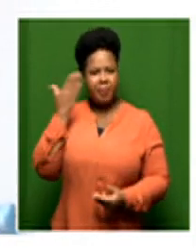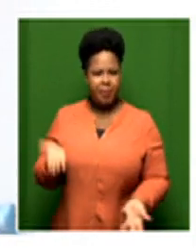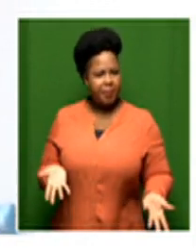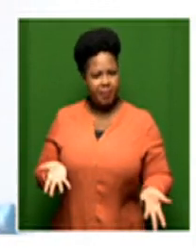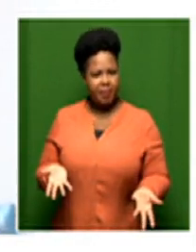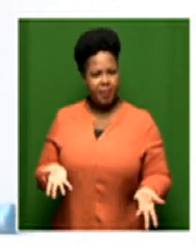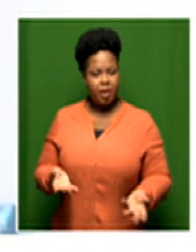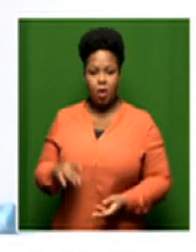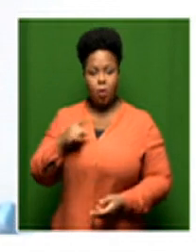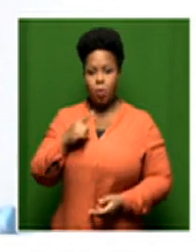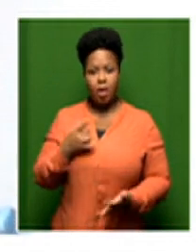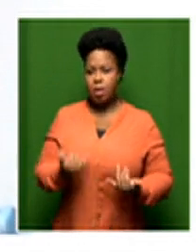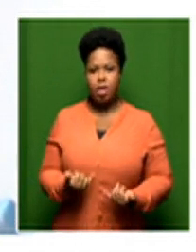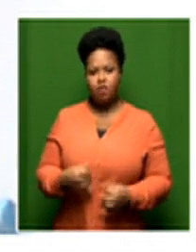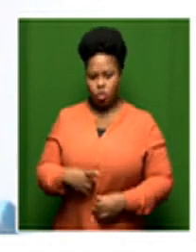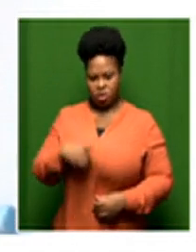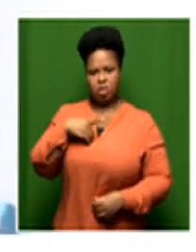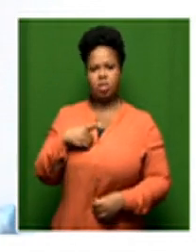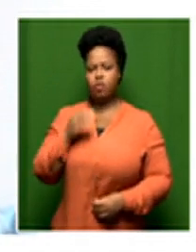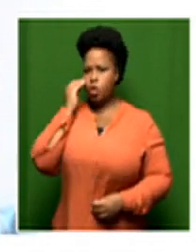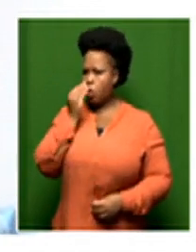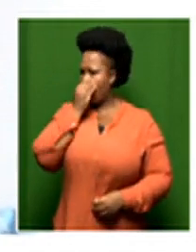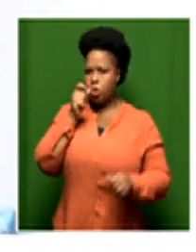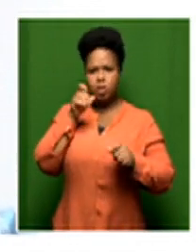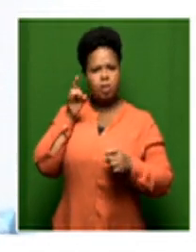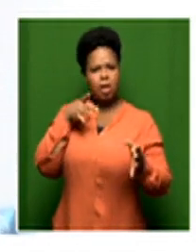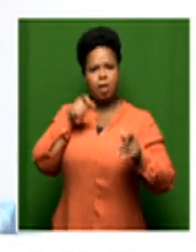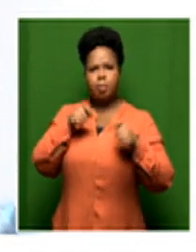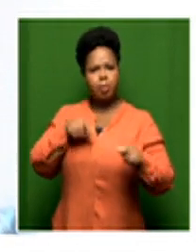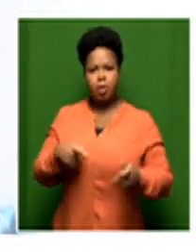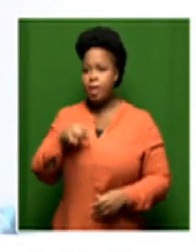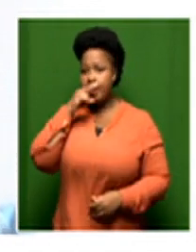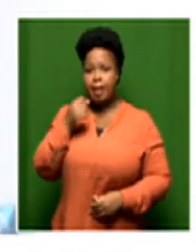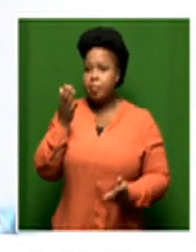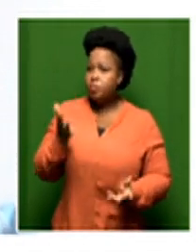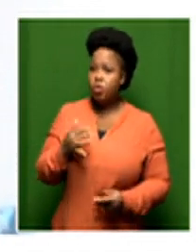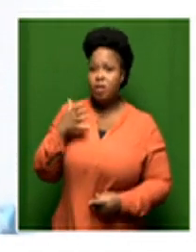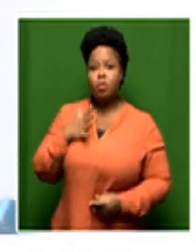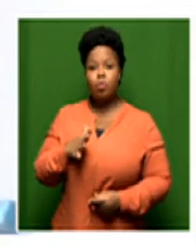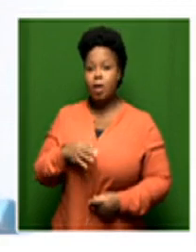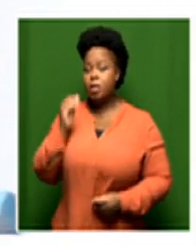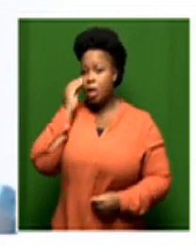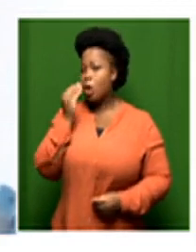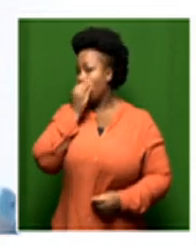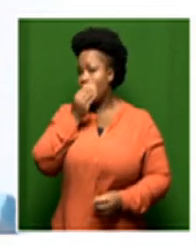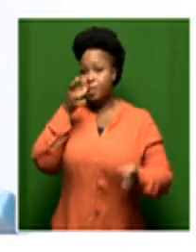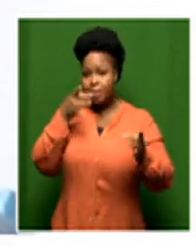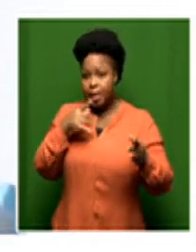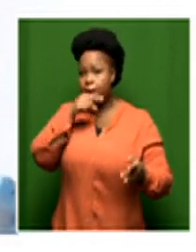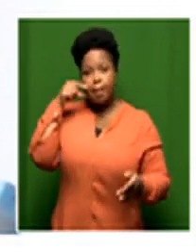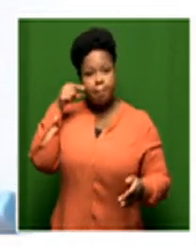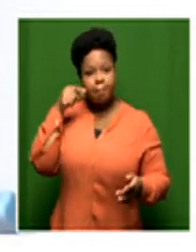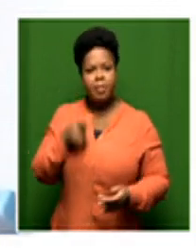of restoring the dignity of the Khoisan people. This name, if they want to name a Khoisan